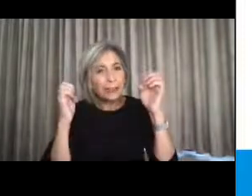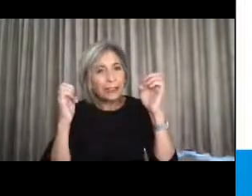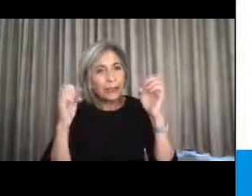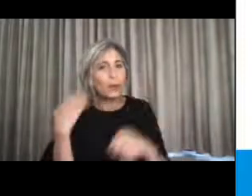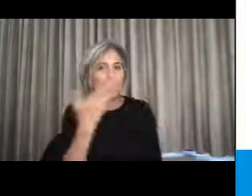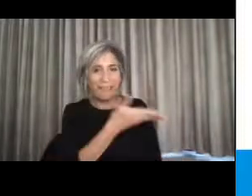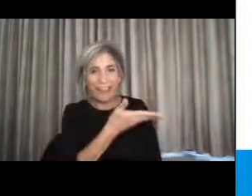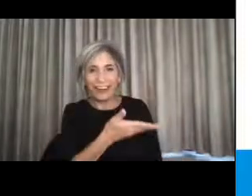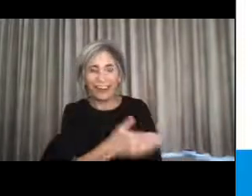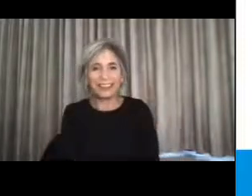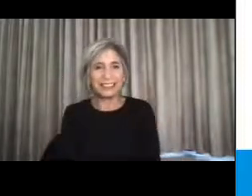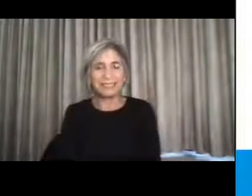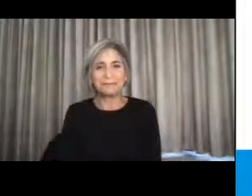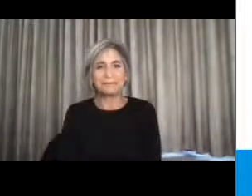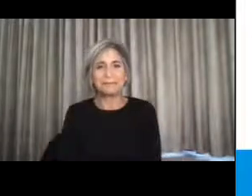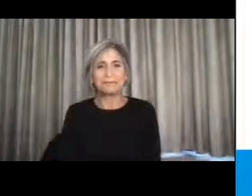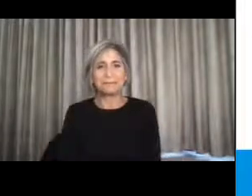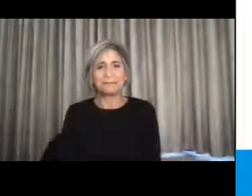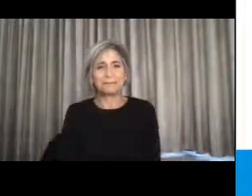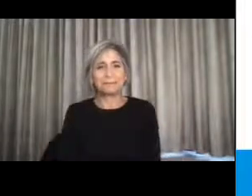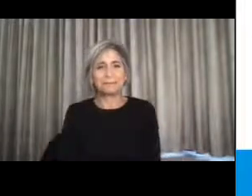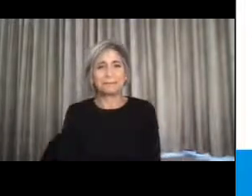site. Next slide.